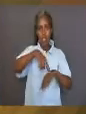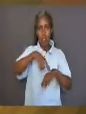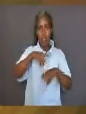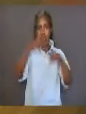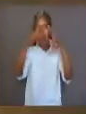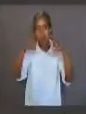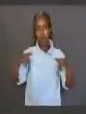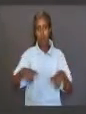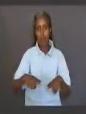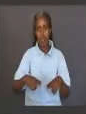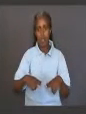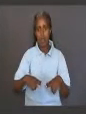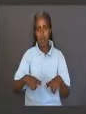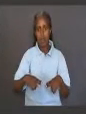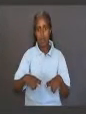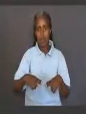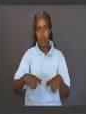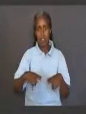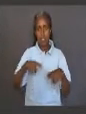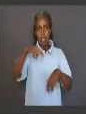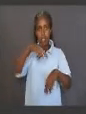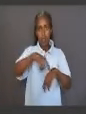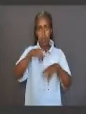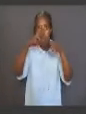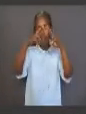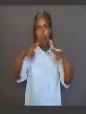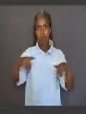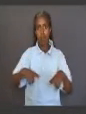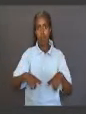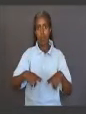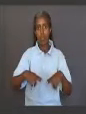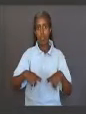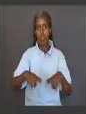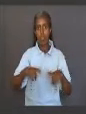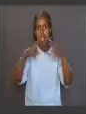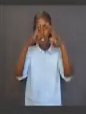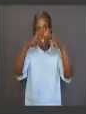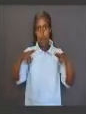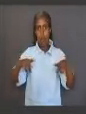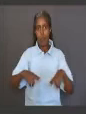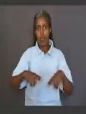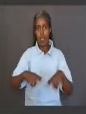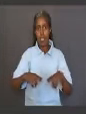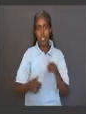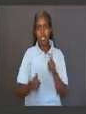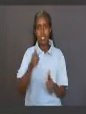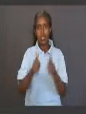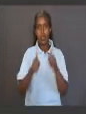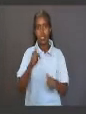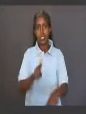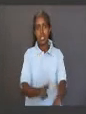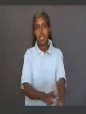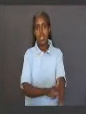polygon. A regular polygon is a polygon in which the